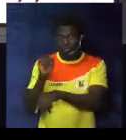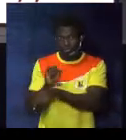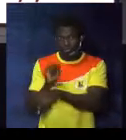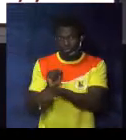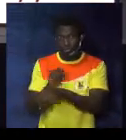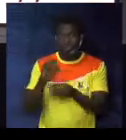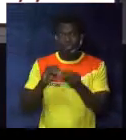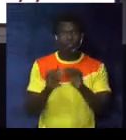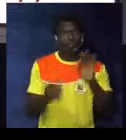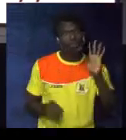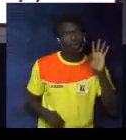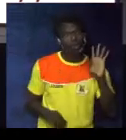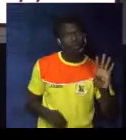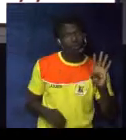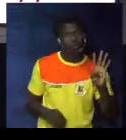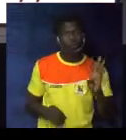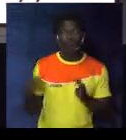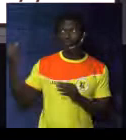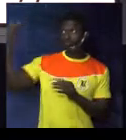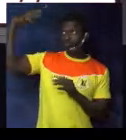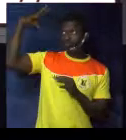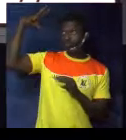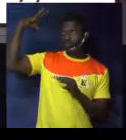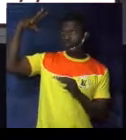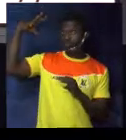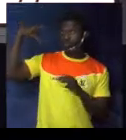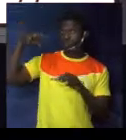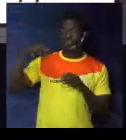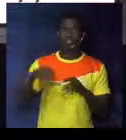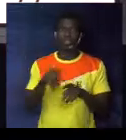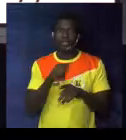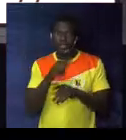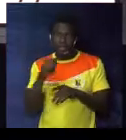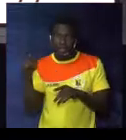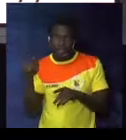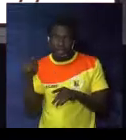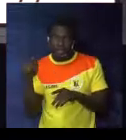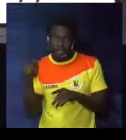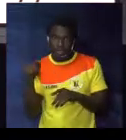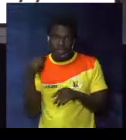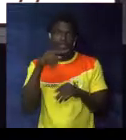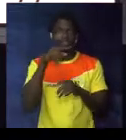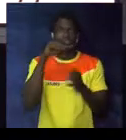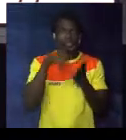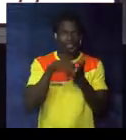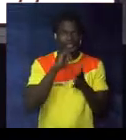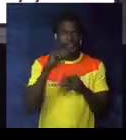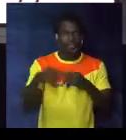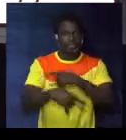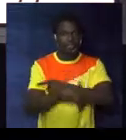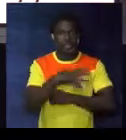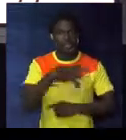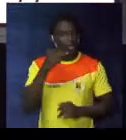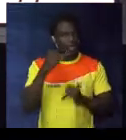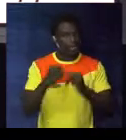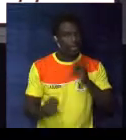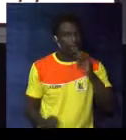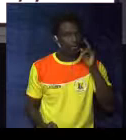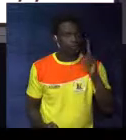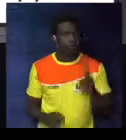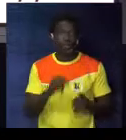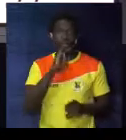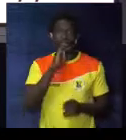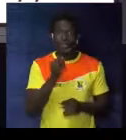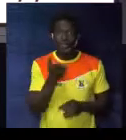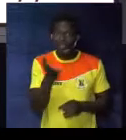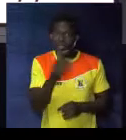work. Number 4, the sun shines dash it is day. And the